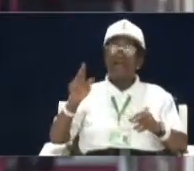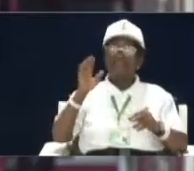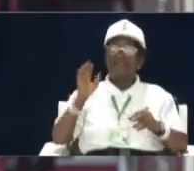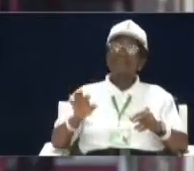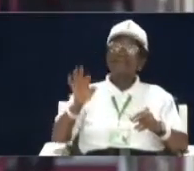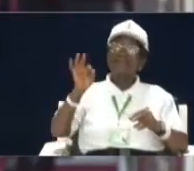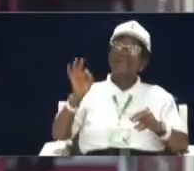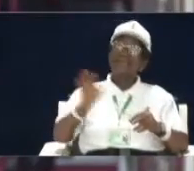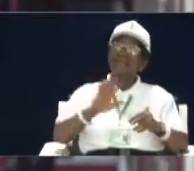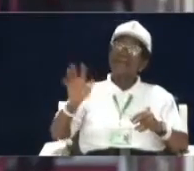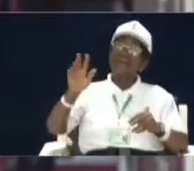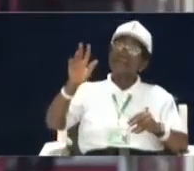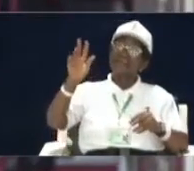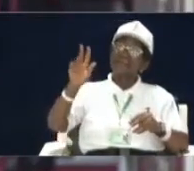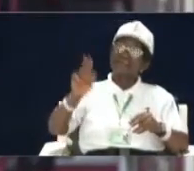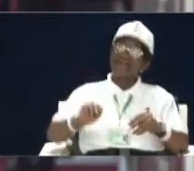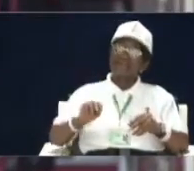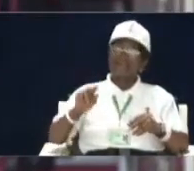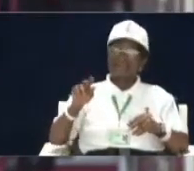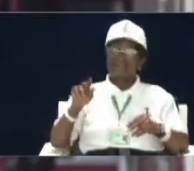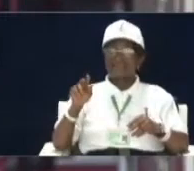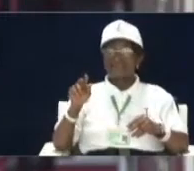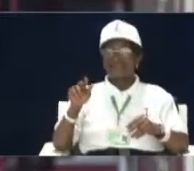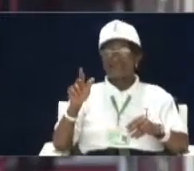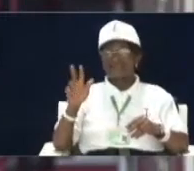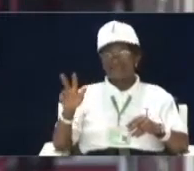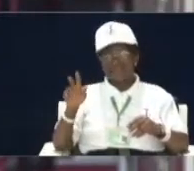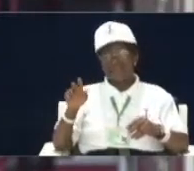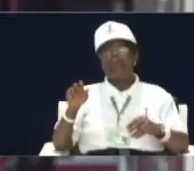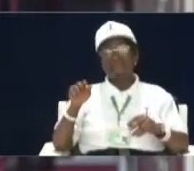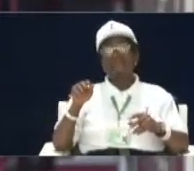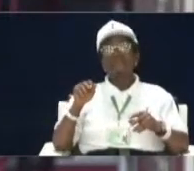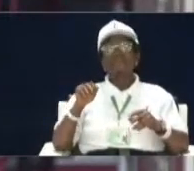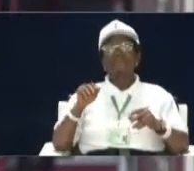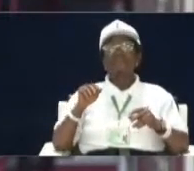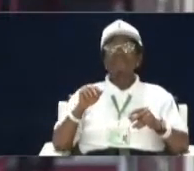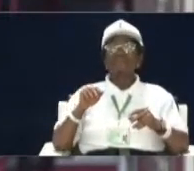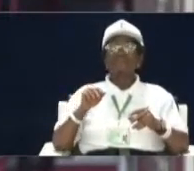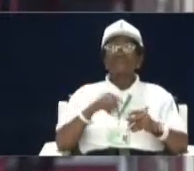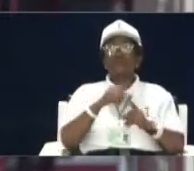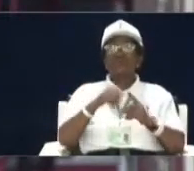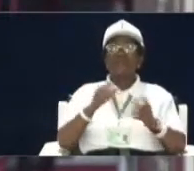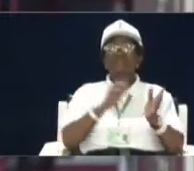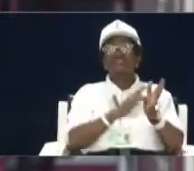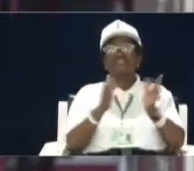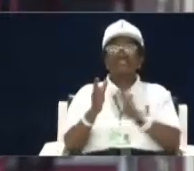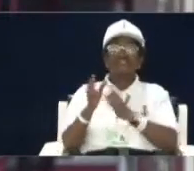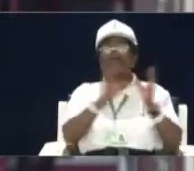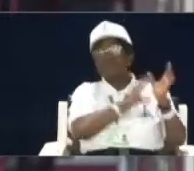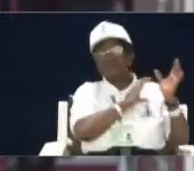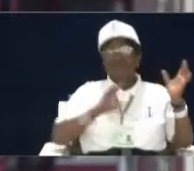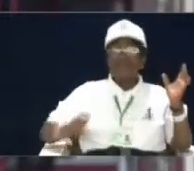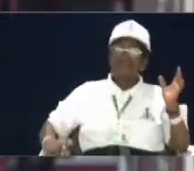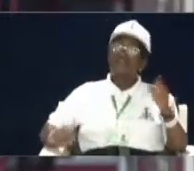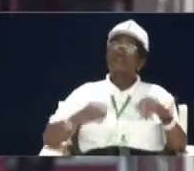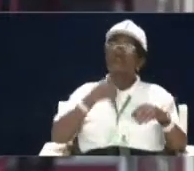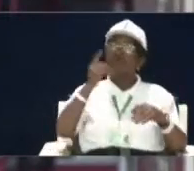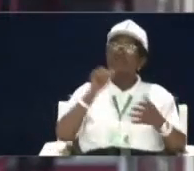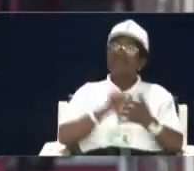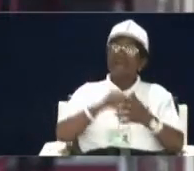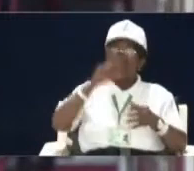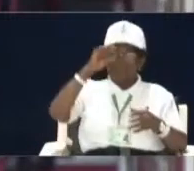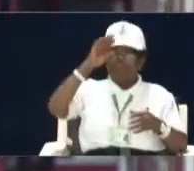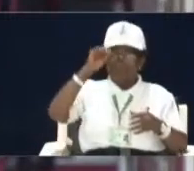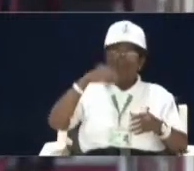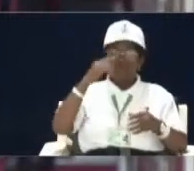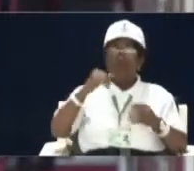23, where Mark 9, 23 came from, when Jesus Christ said to that man who had a